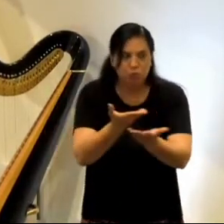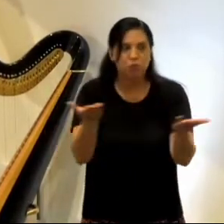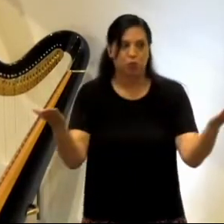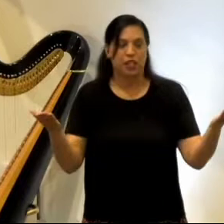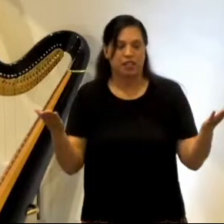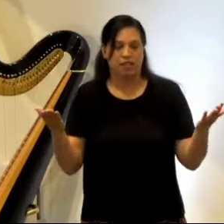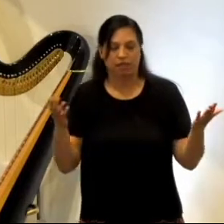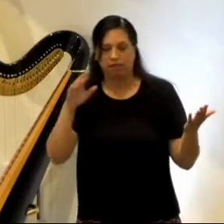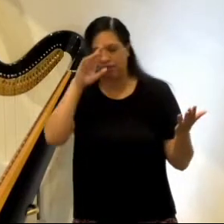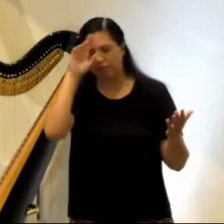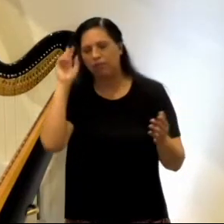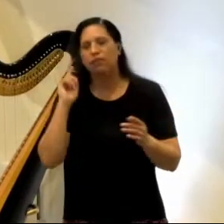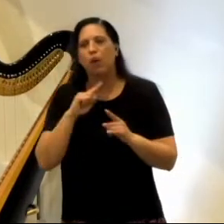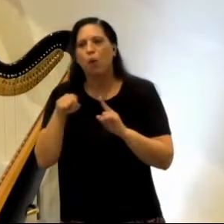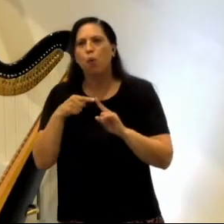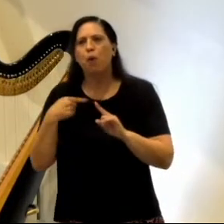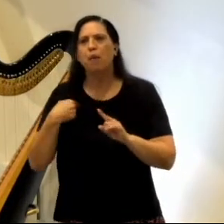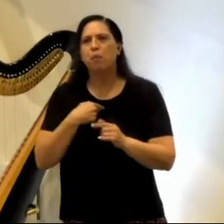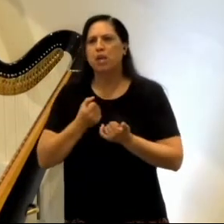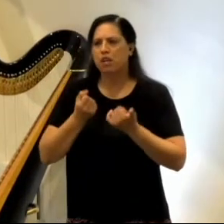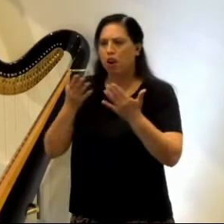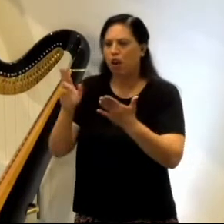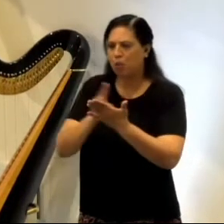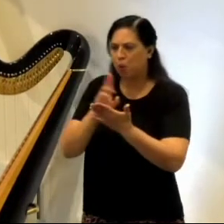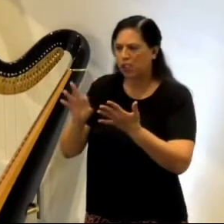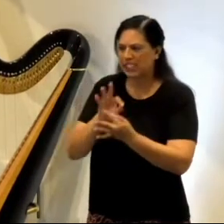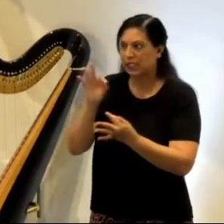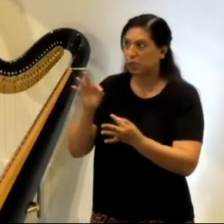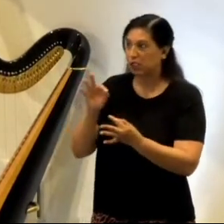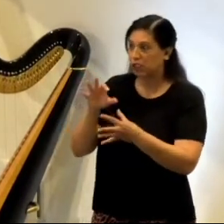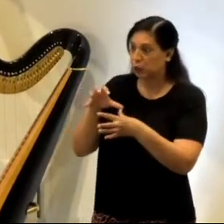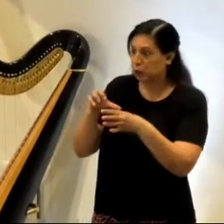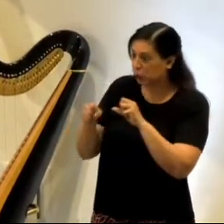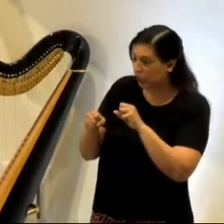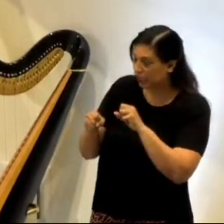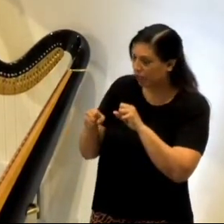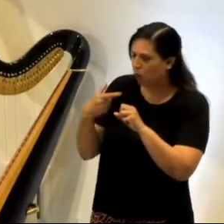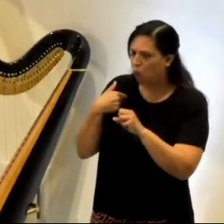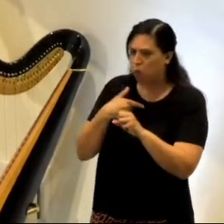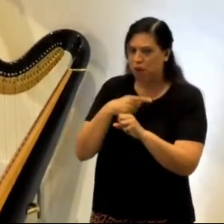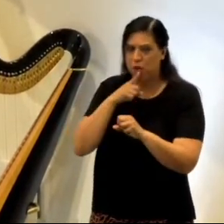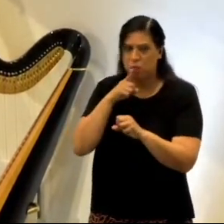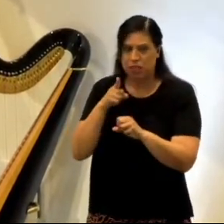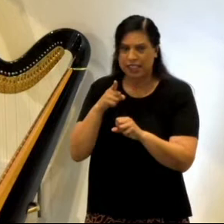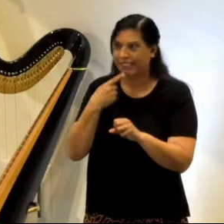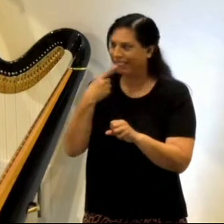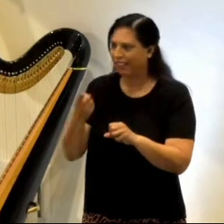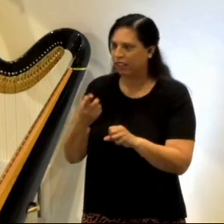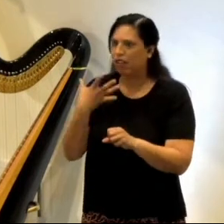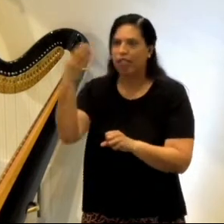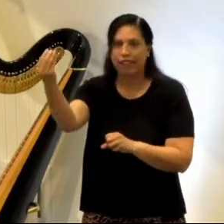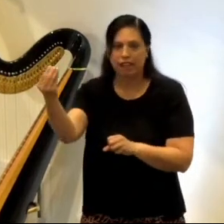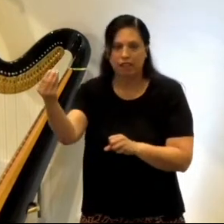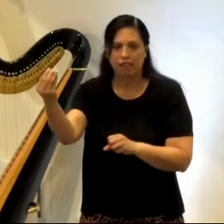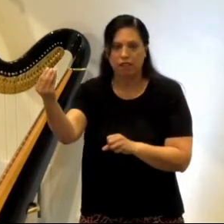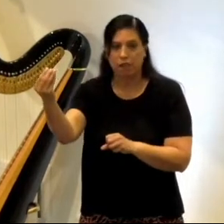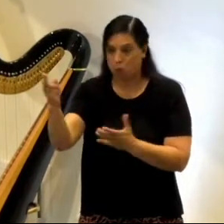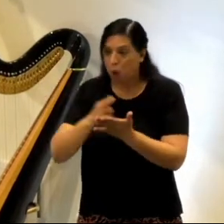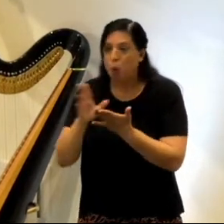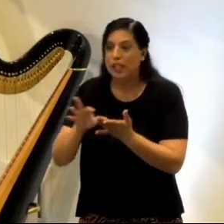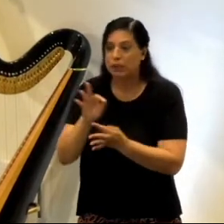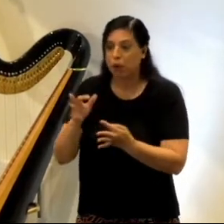we cause the Holy Spirit to grieve, we're actually inviting the Holy Spirit to leave, even though the Holy Spirit wants to